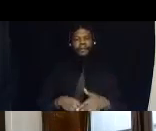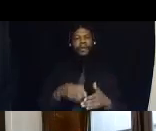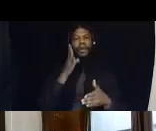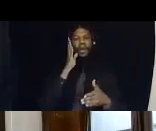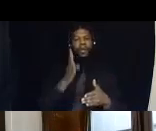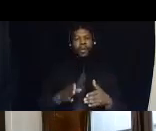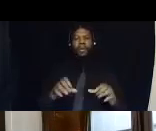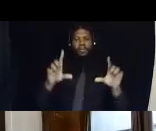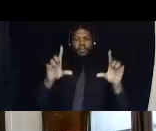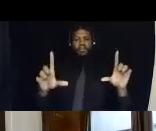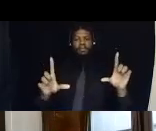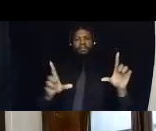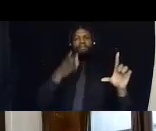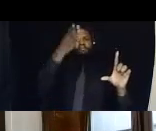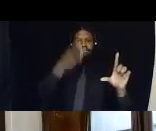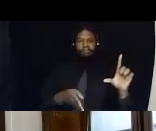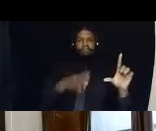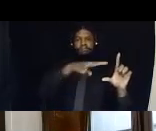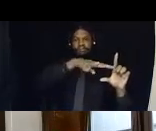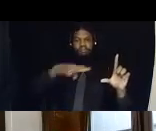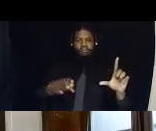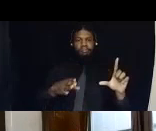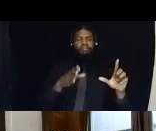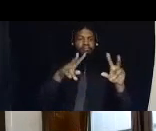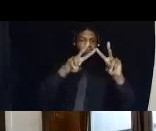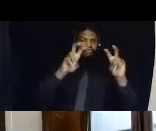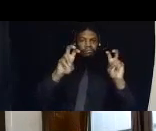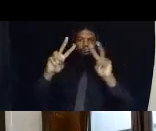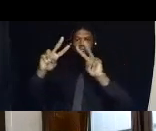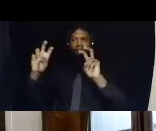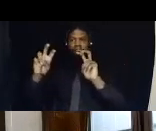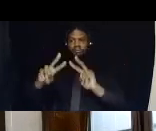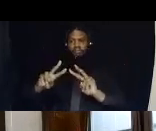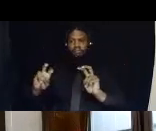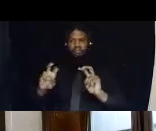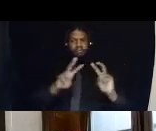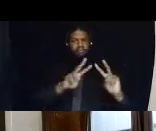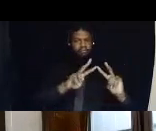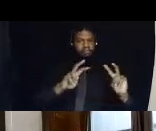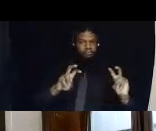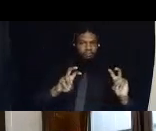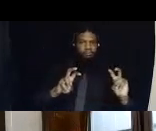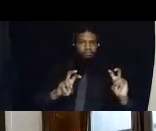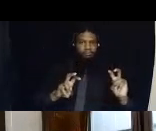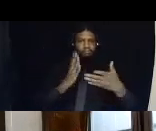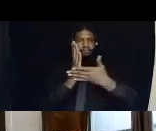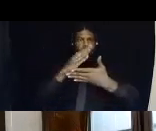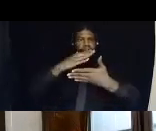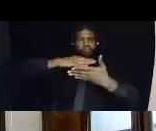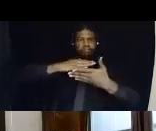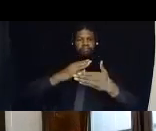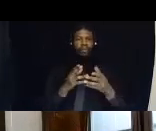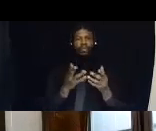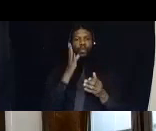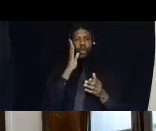or areas so that we can take a slow look and really examine the work in the different, as we break it